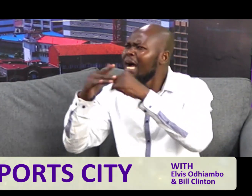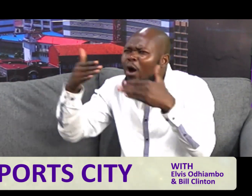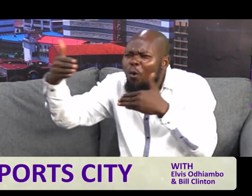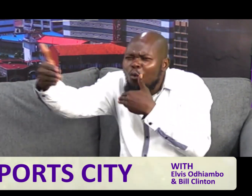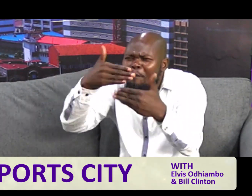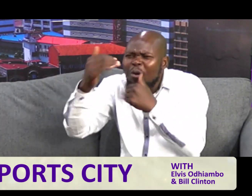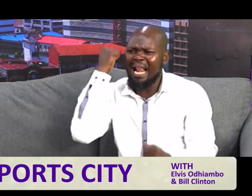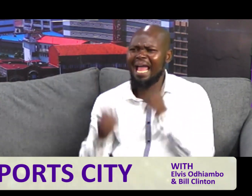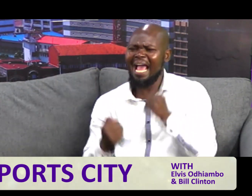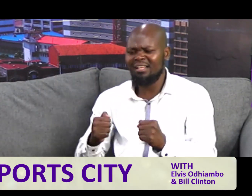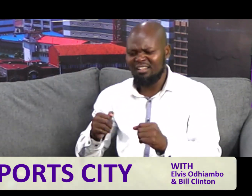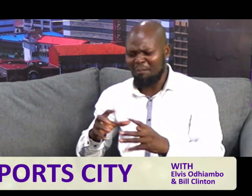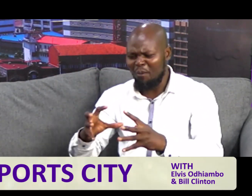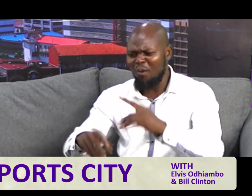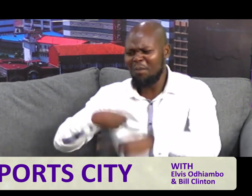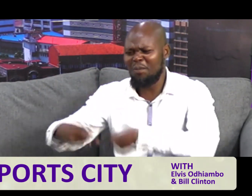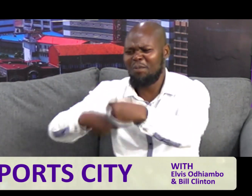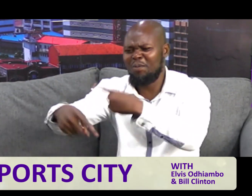opportunity